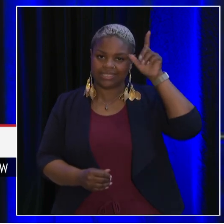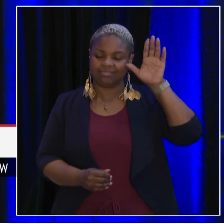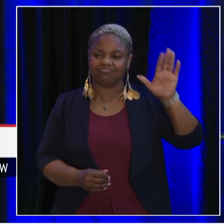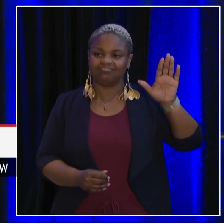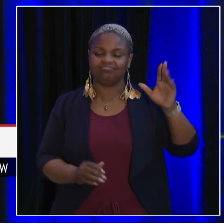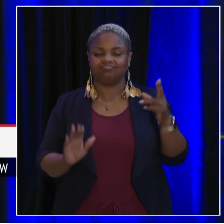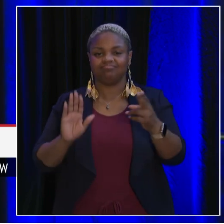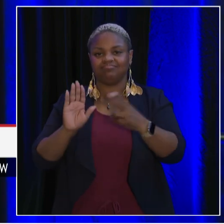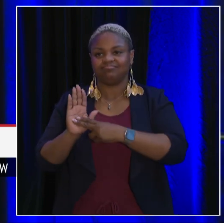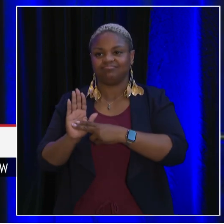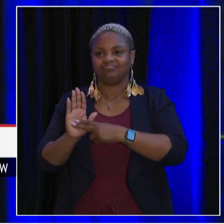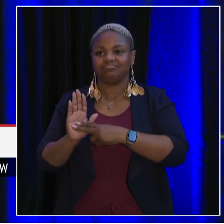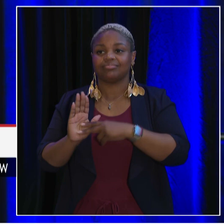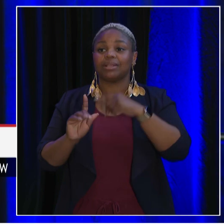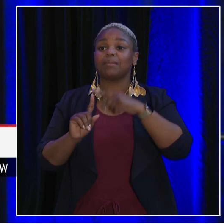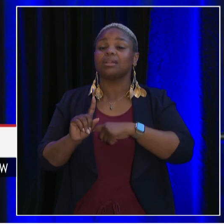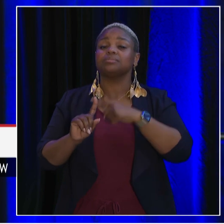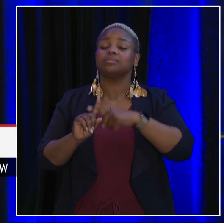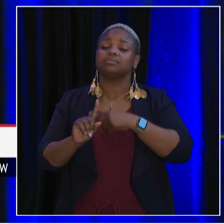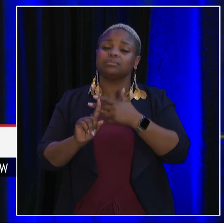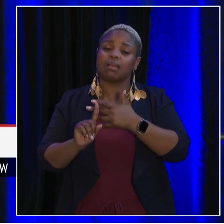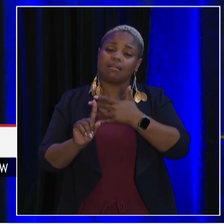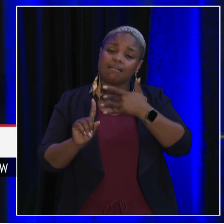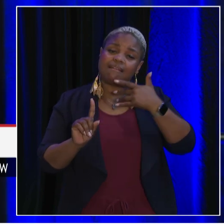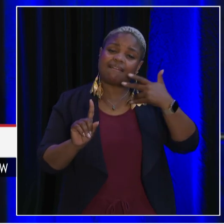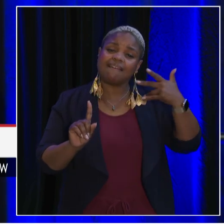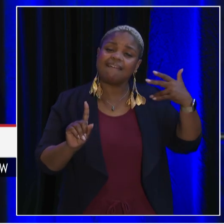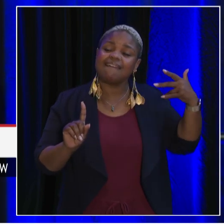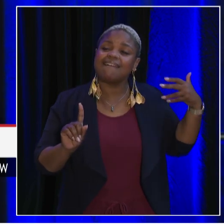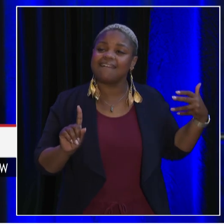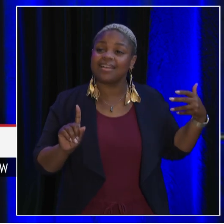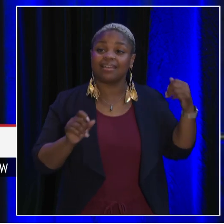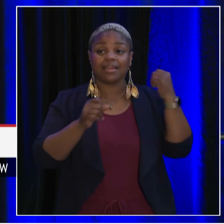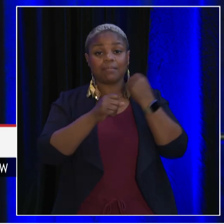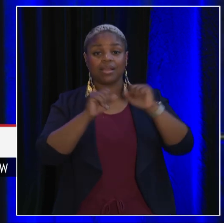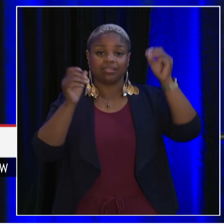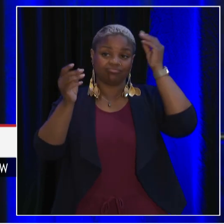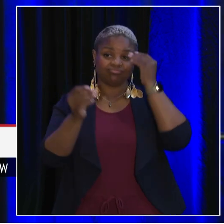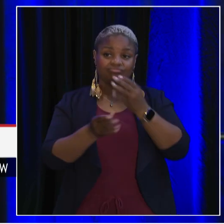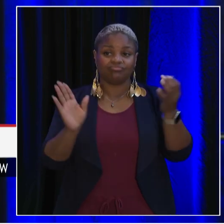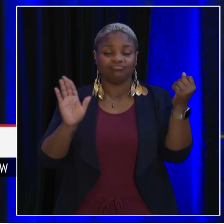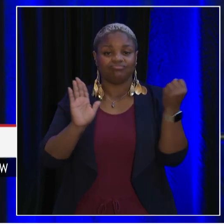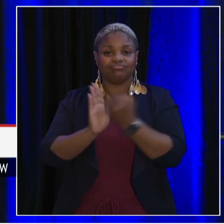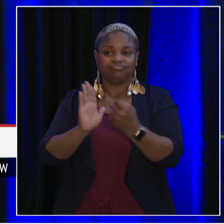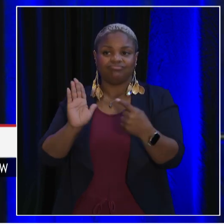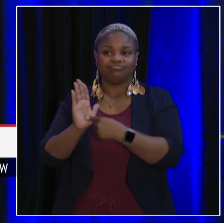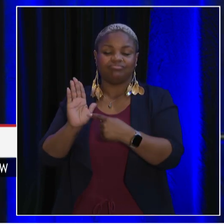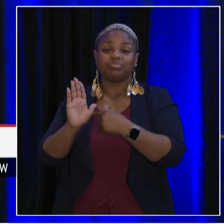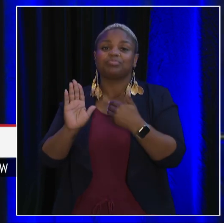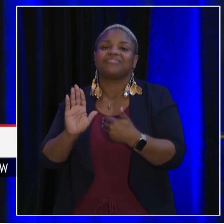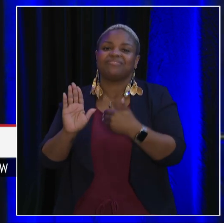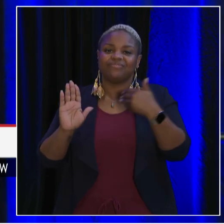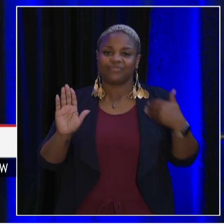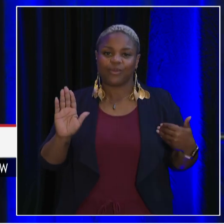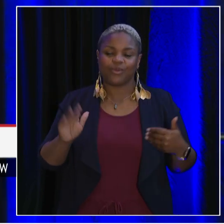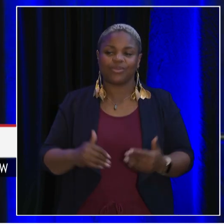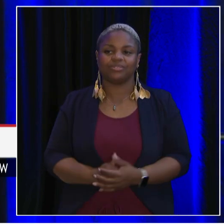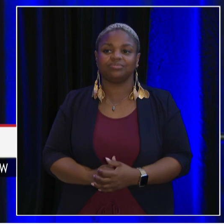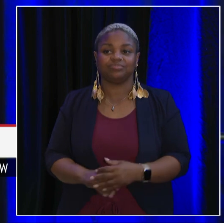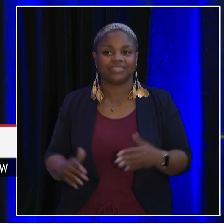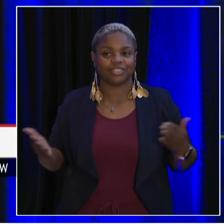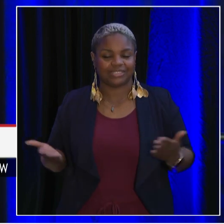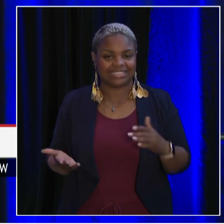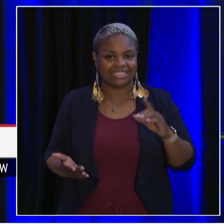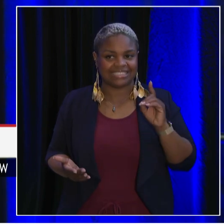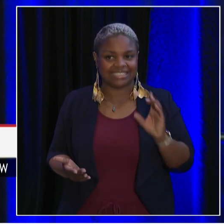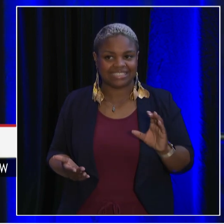months before the Emancipation Proclamation was written right here in the District of Columbia. That